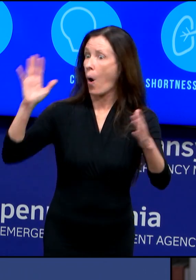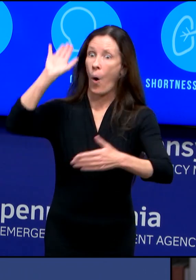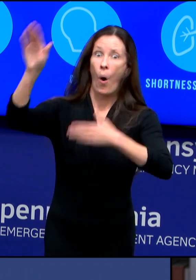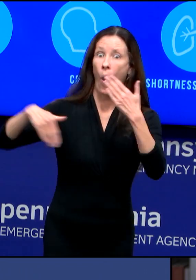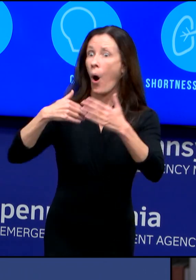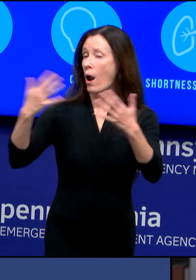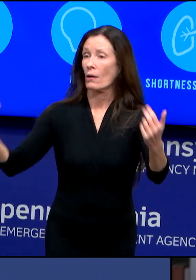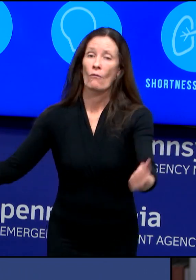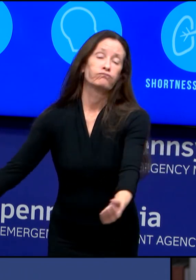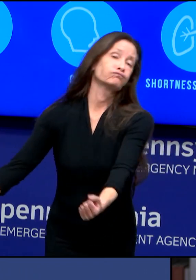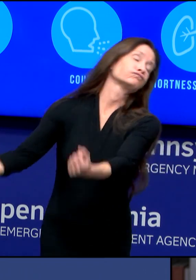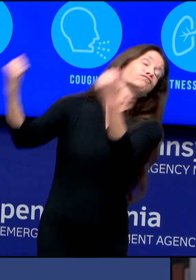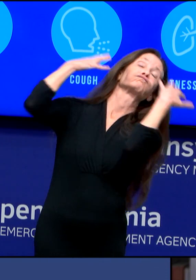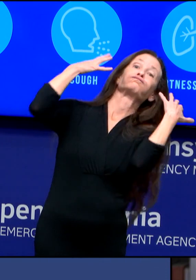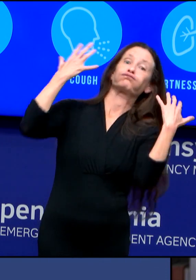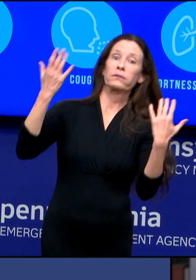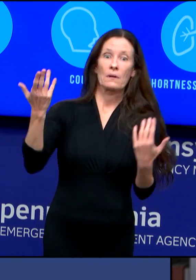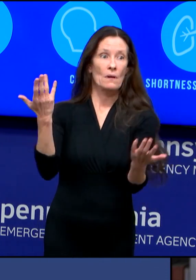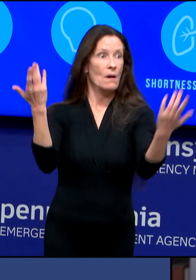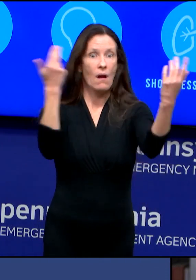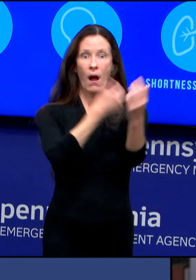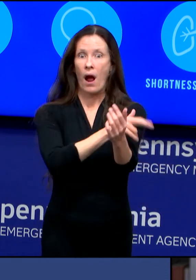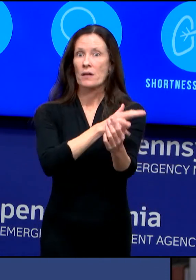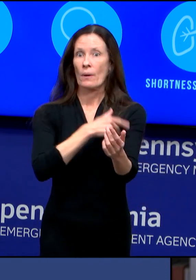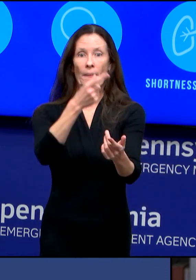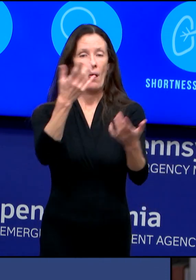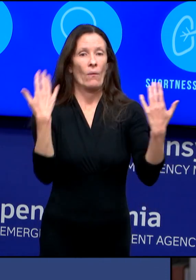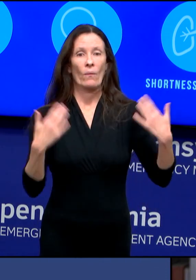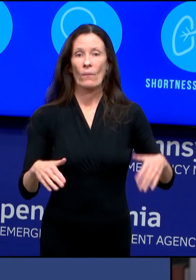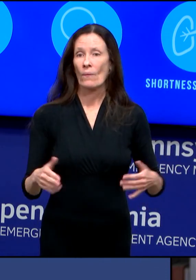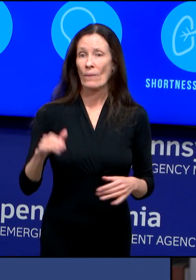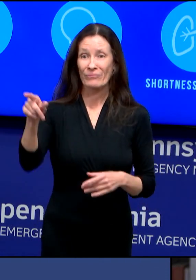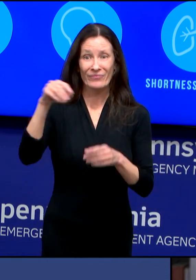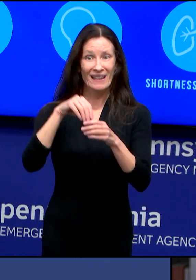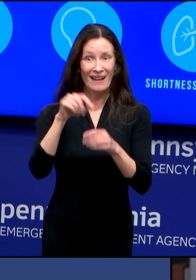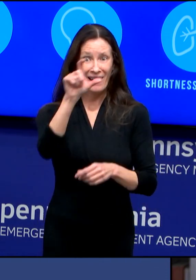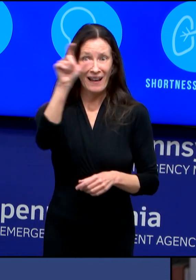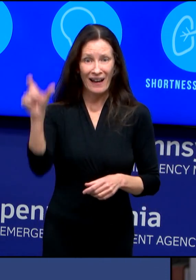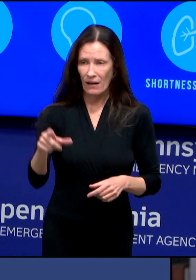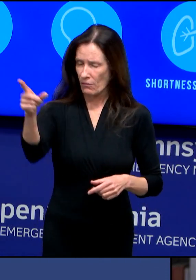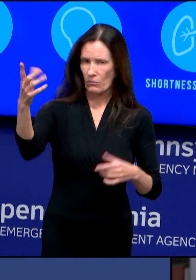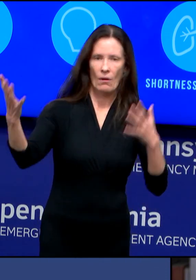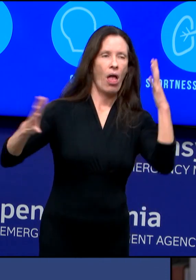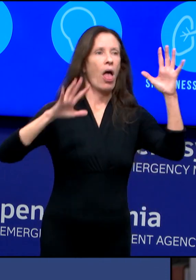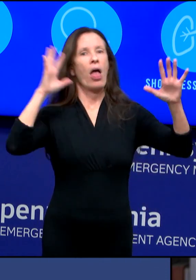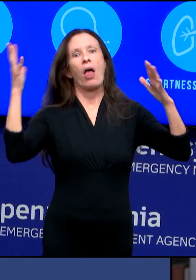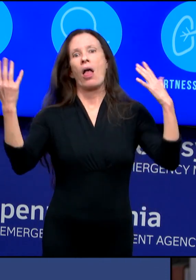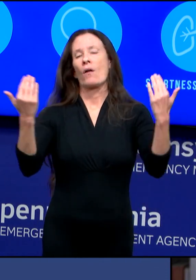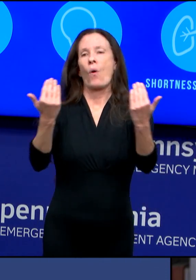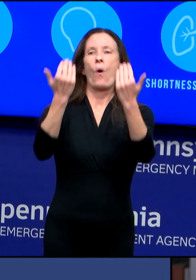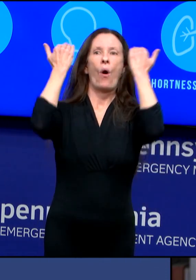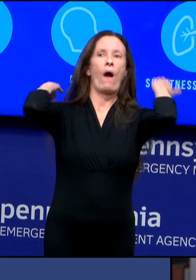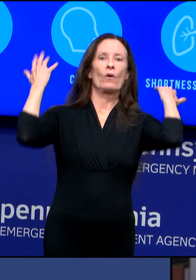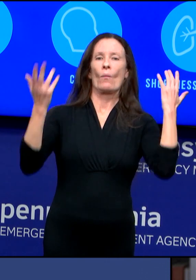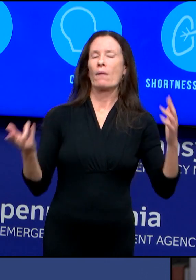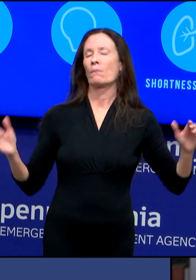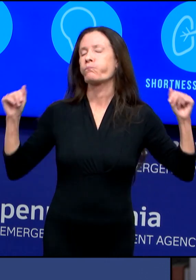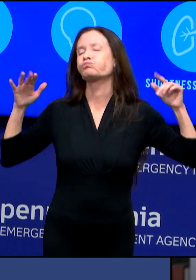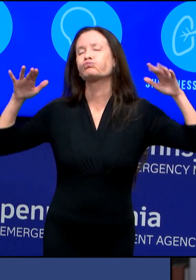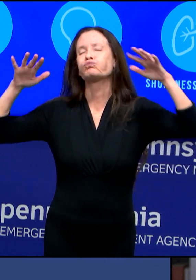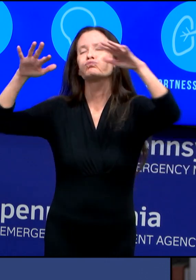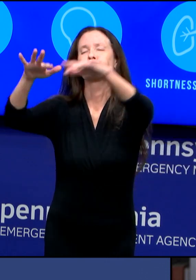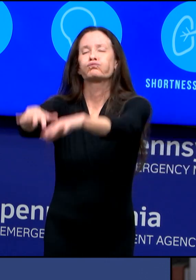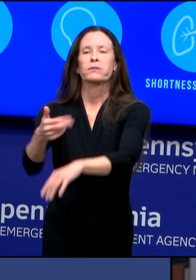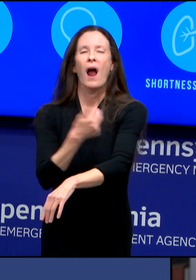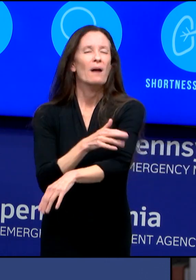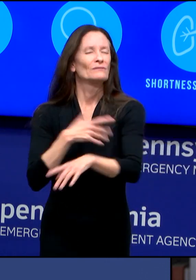night. Governor, as a follow-up to some of the questions on schools being out for another 2 weeks, ABC 27 would like to know